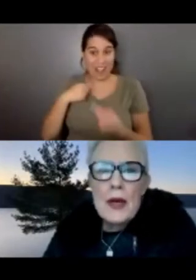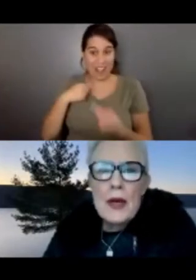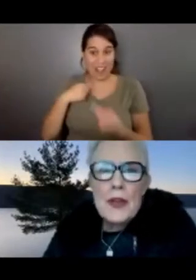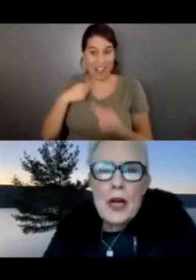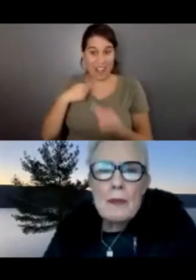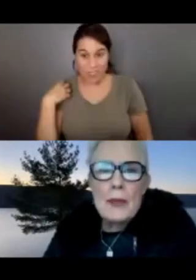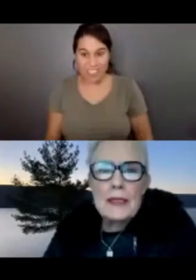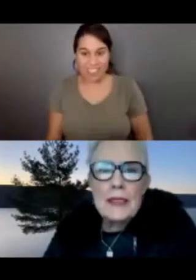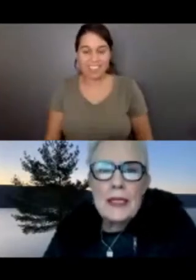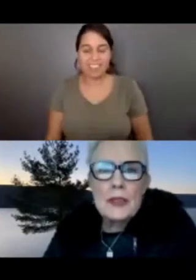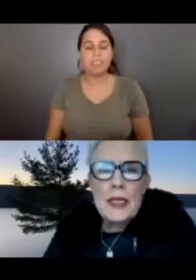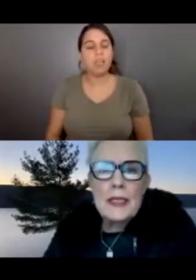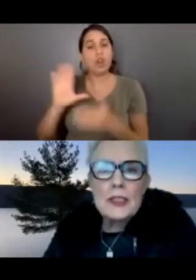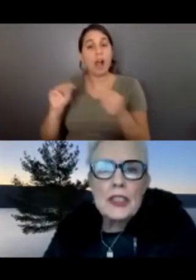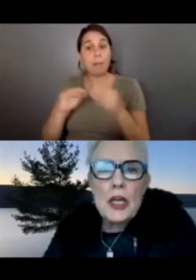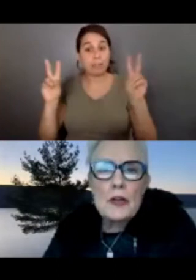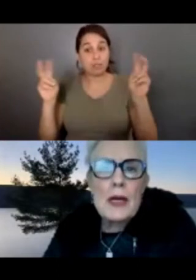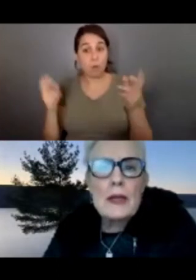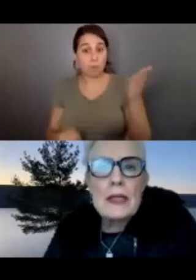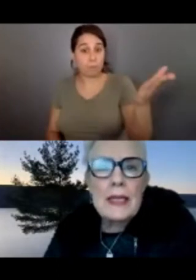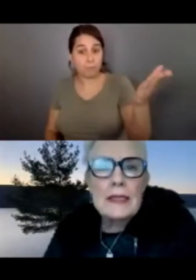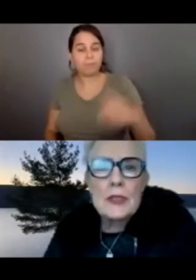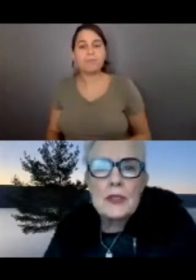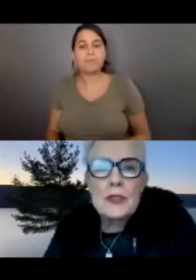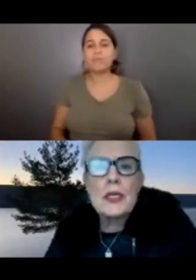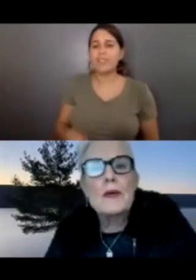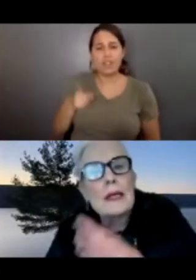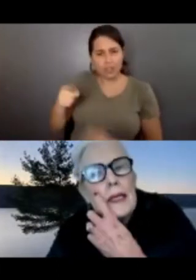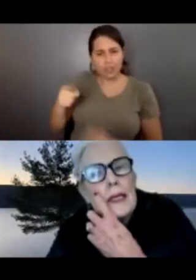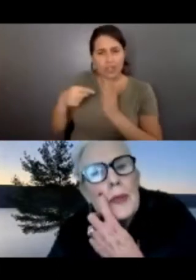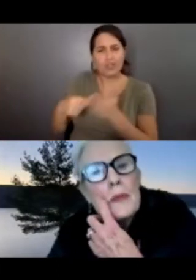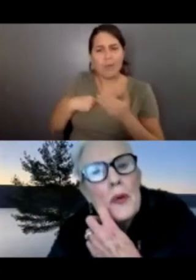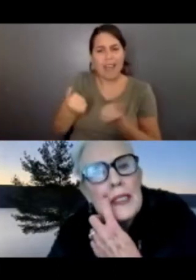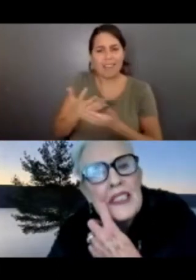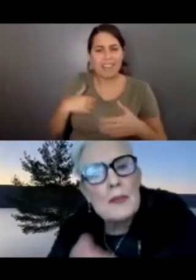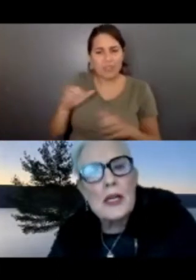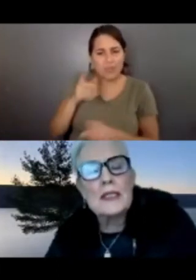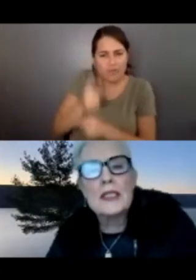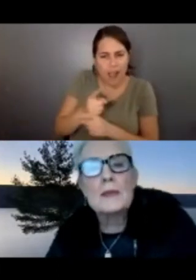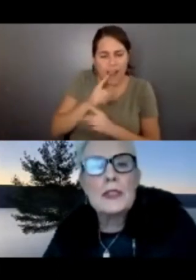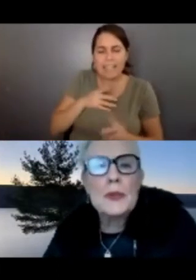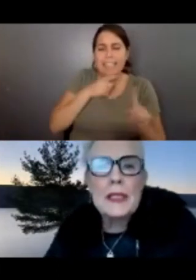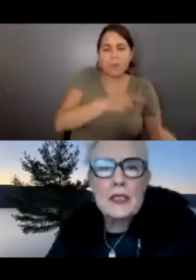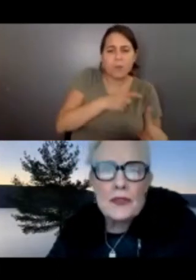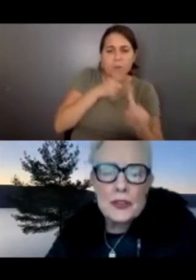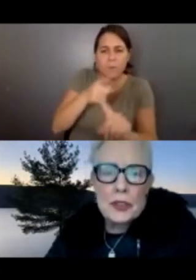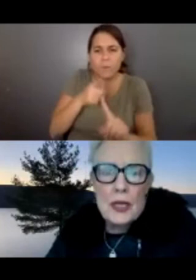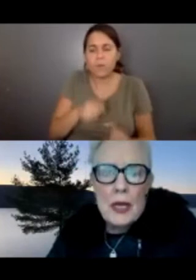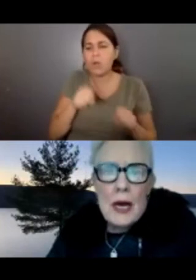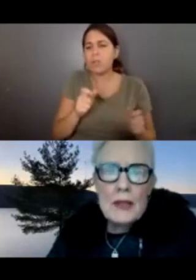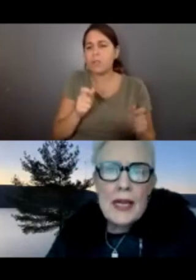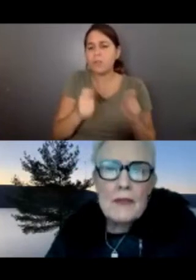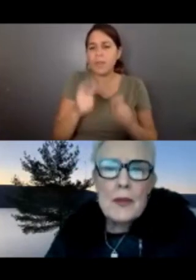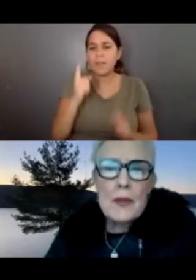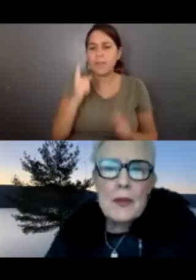Their comments included, she showed me all the things I was doing correctly and pinpointed some areas that could be tweaked in the future.